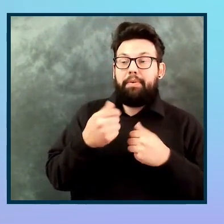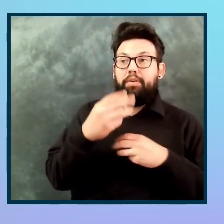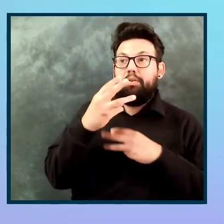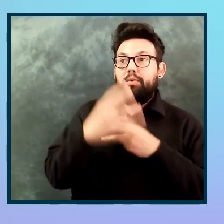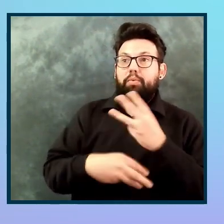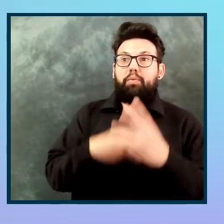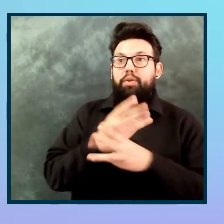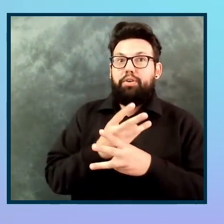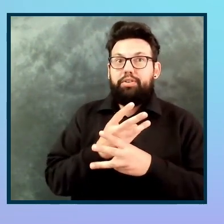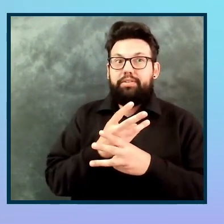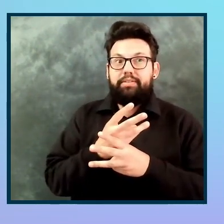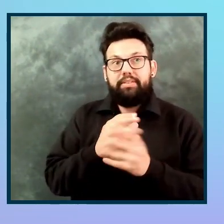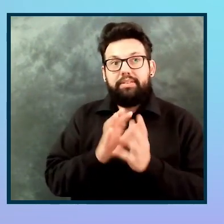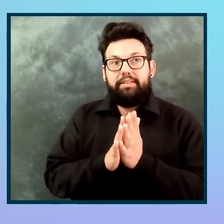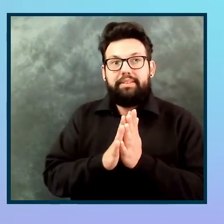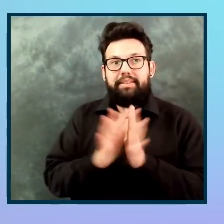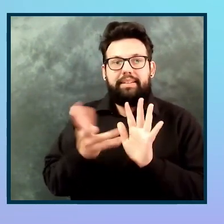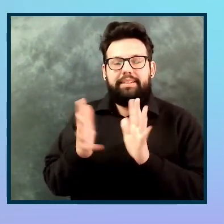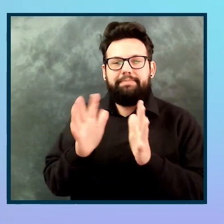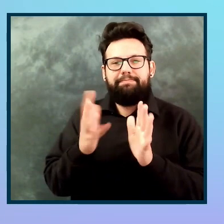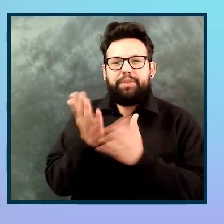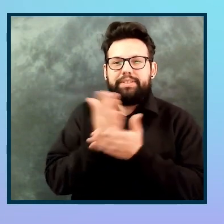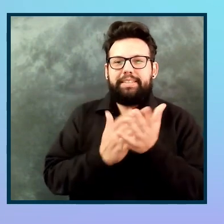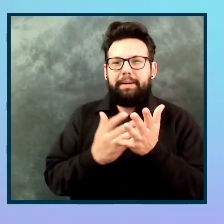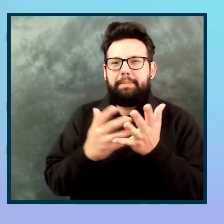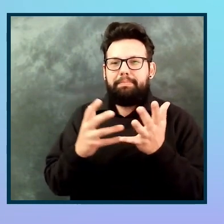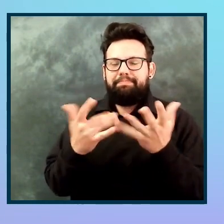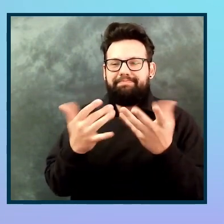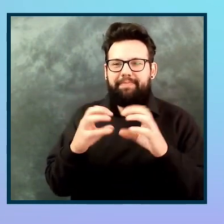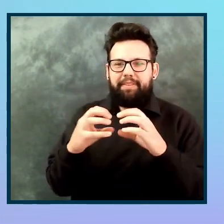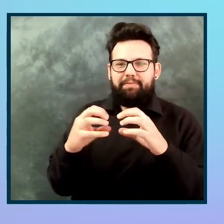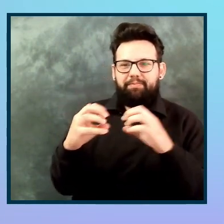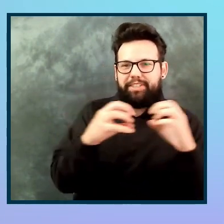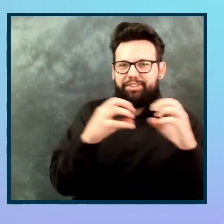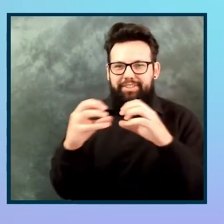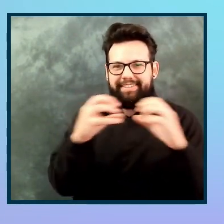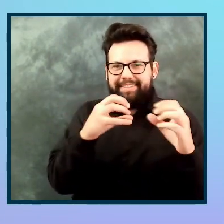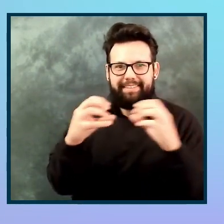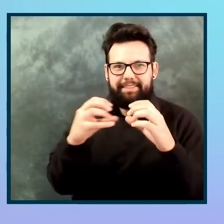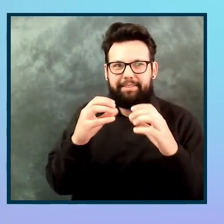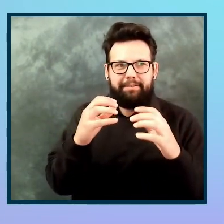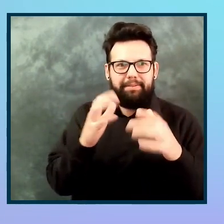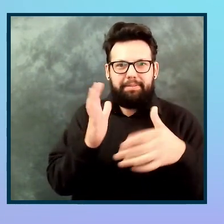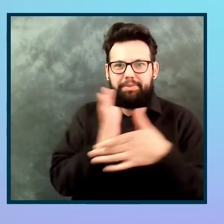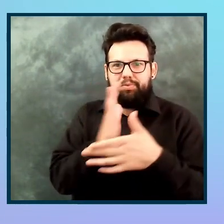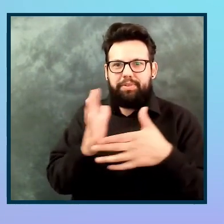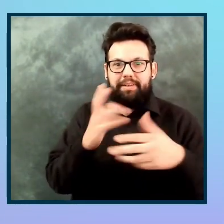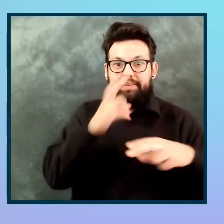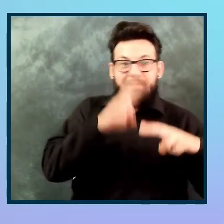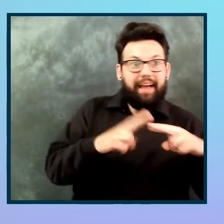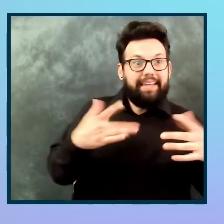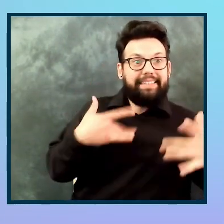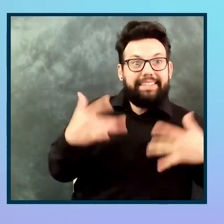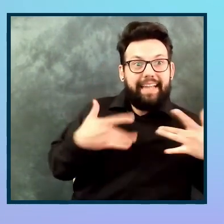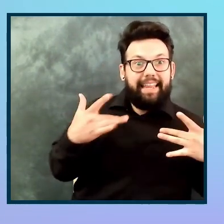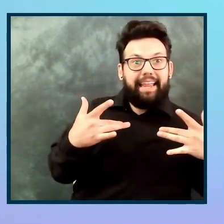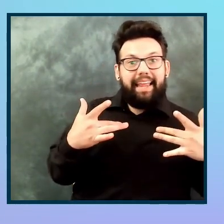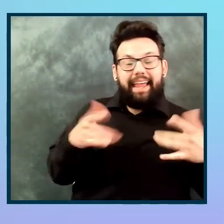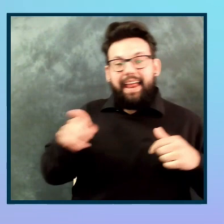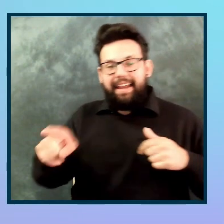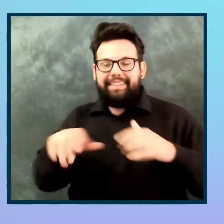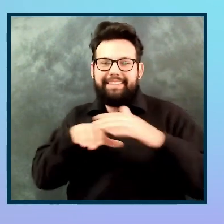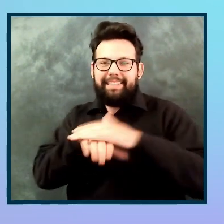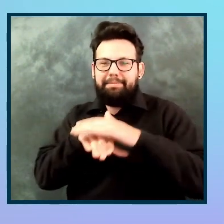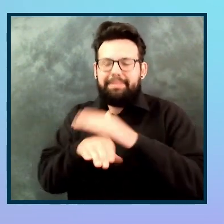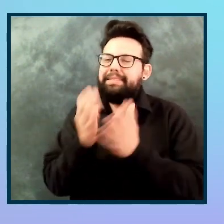friction between fun and exciting and interactive and accessible. And so I think the future of accessibility